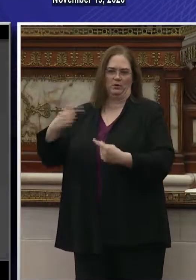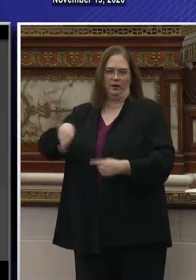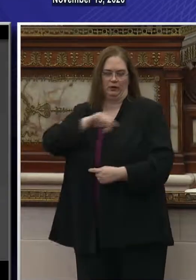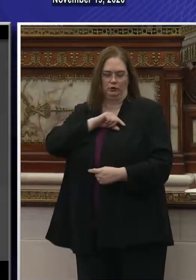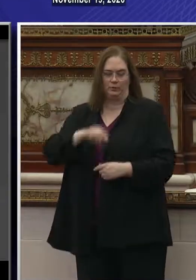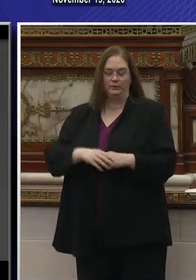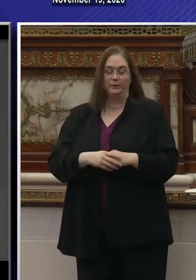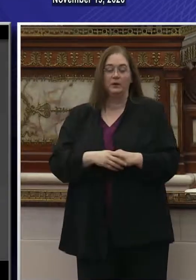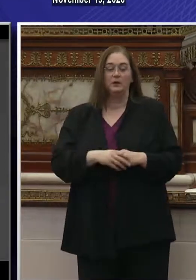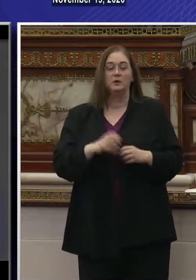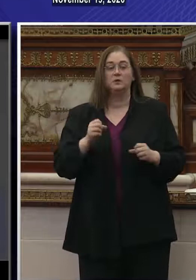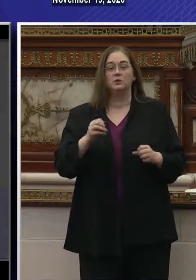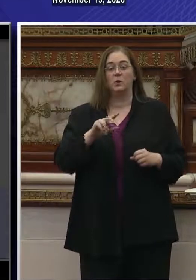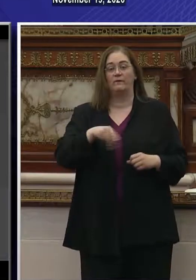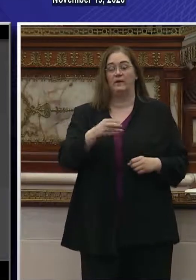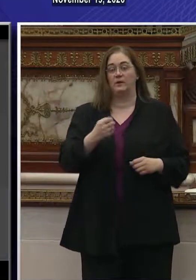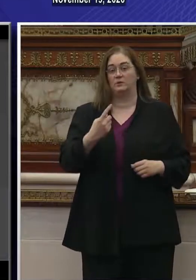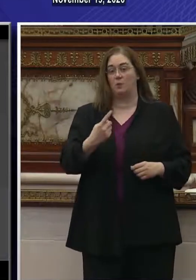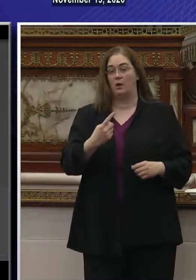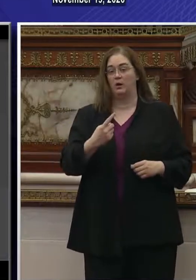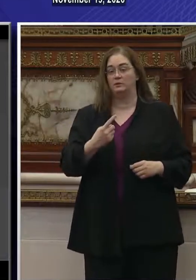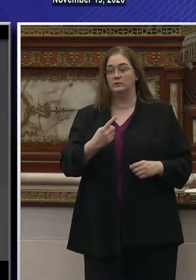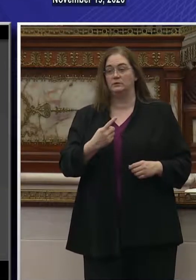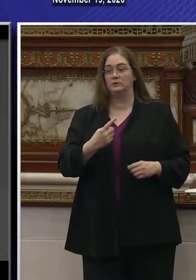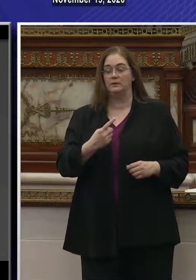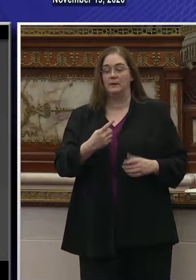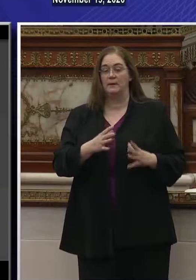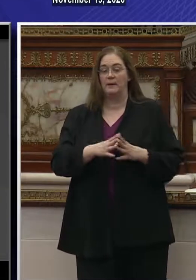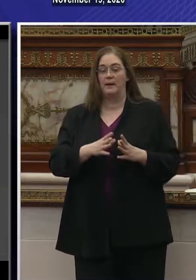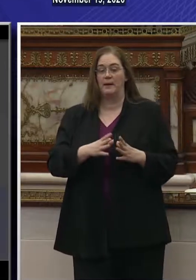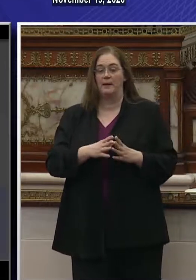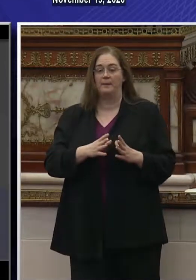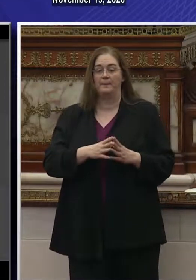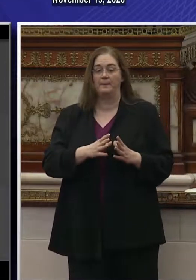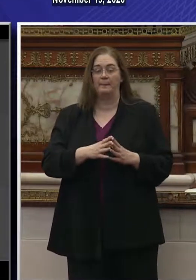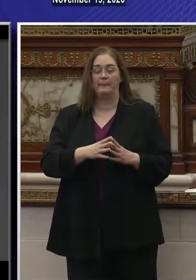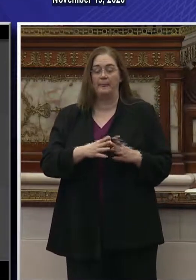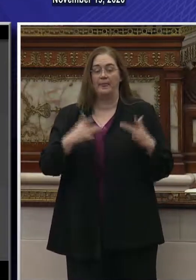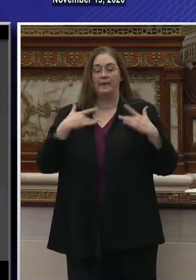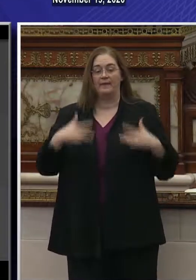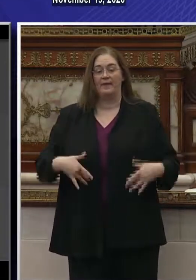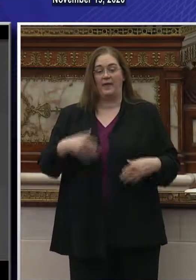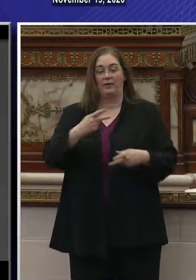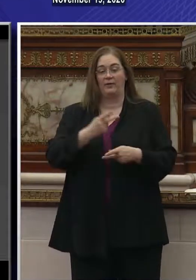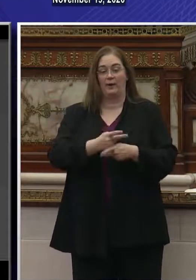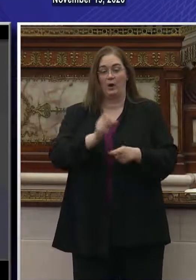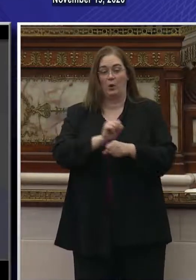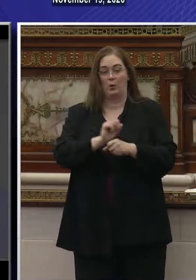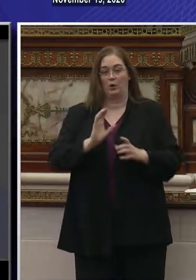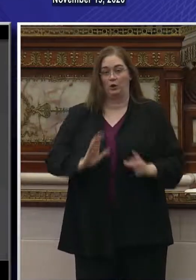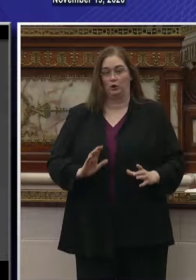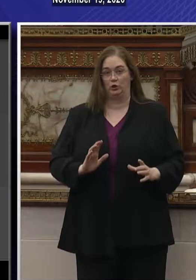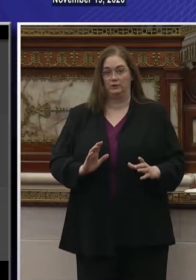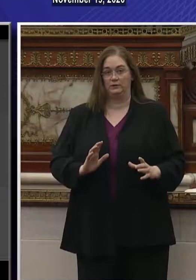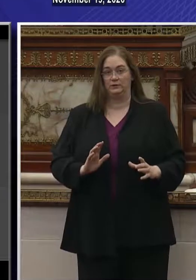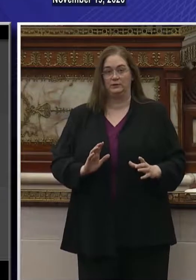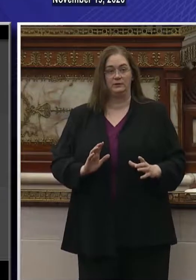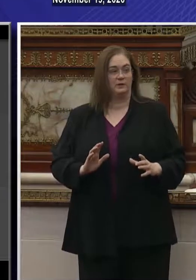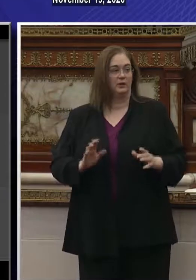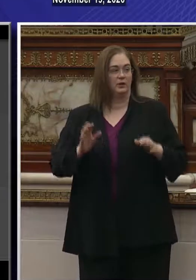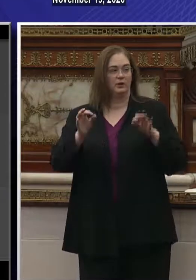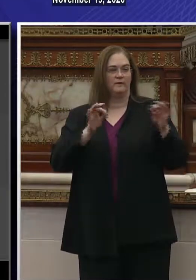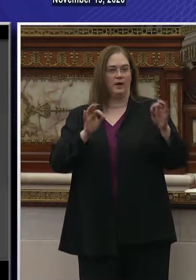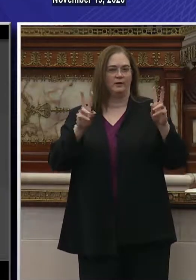eligible. So in phase 1, the healthcare workers that are defined